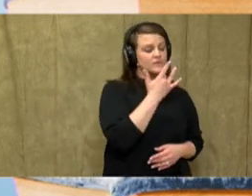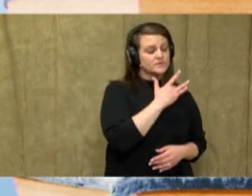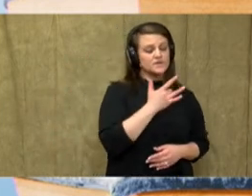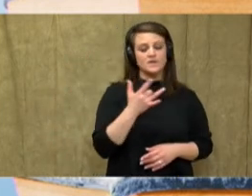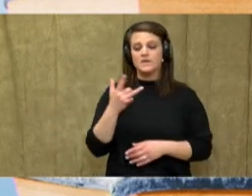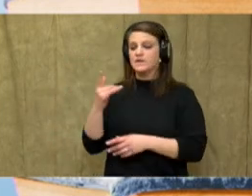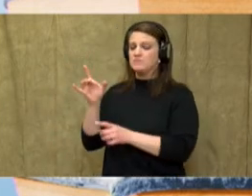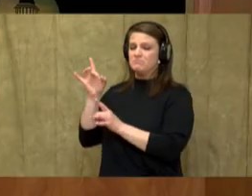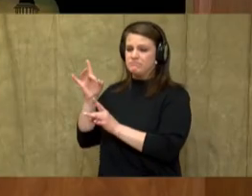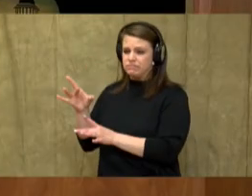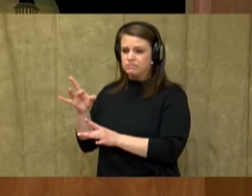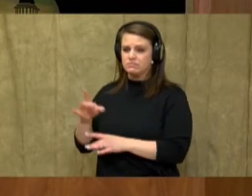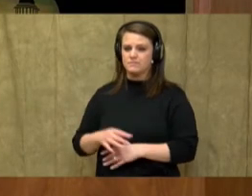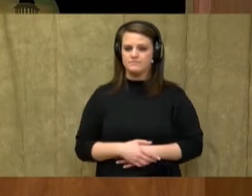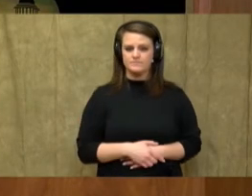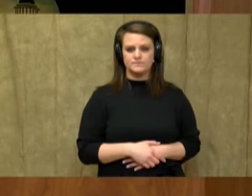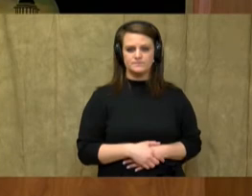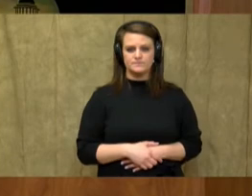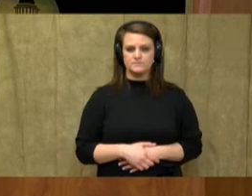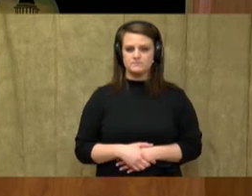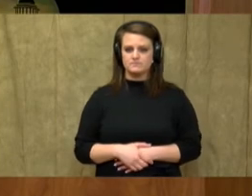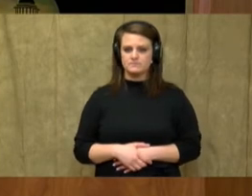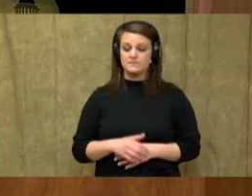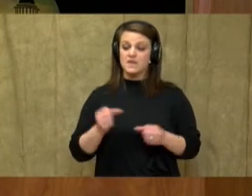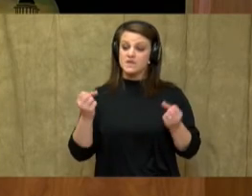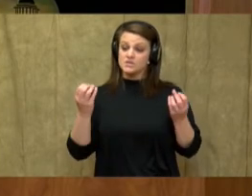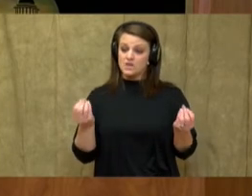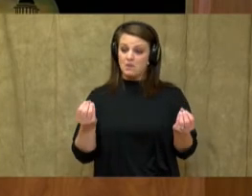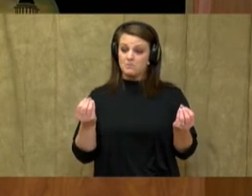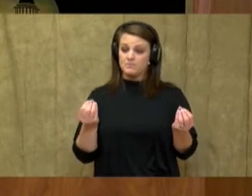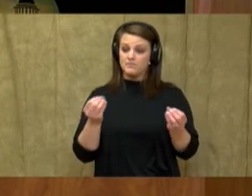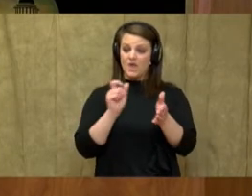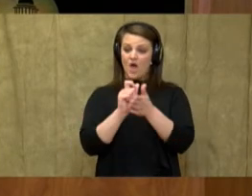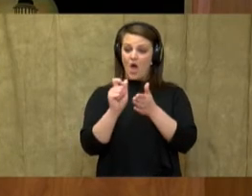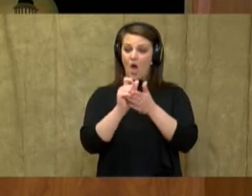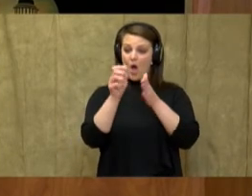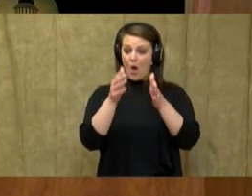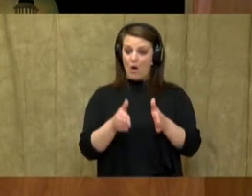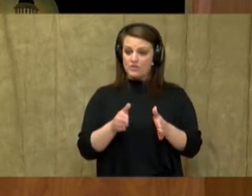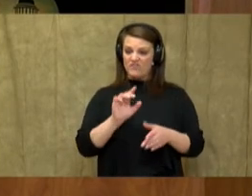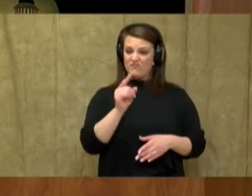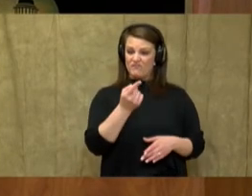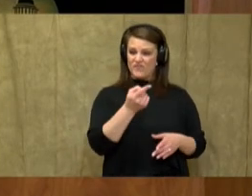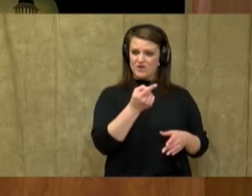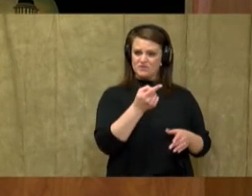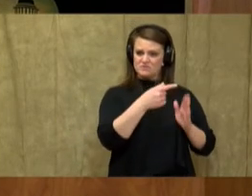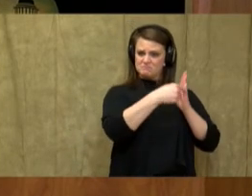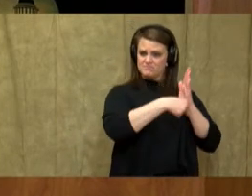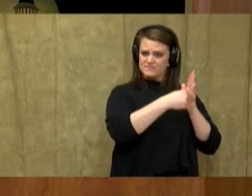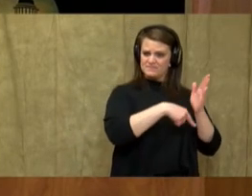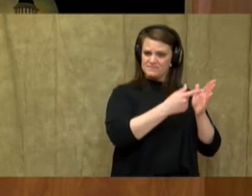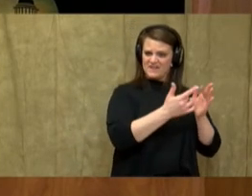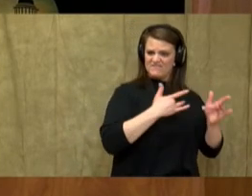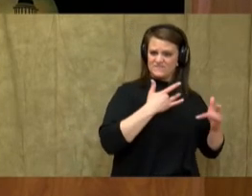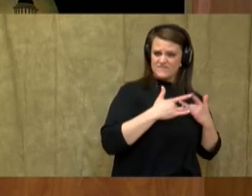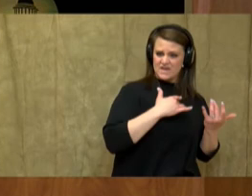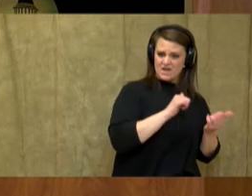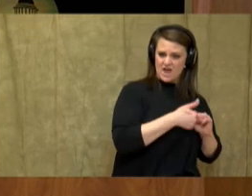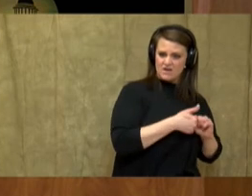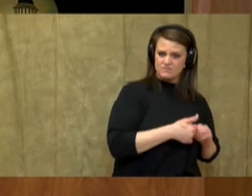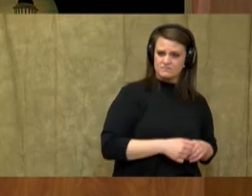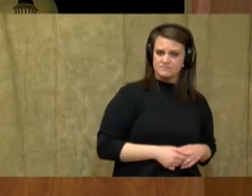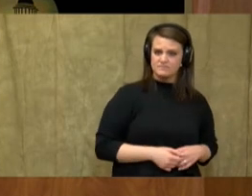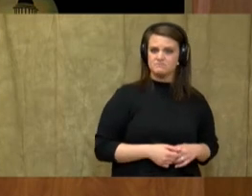tragic. Okay? So, how did the author in the first article feel about the British soldiers and the